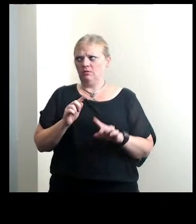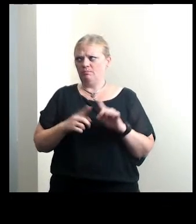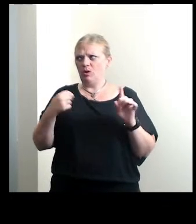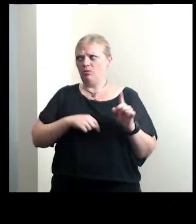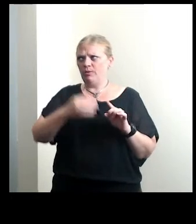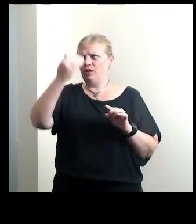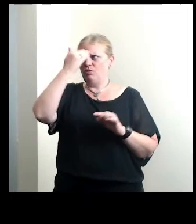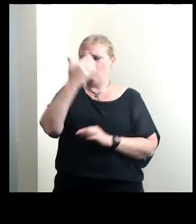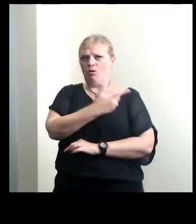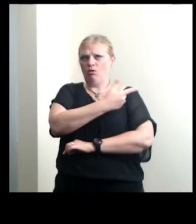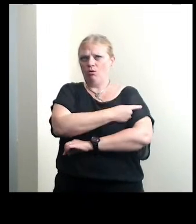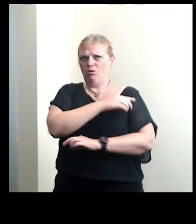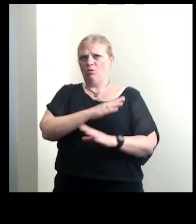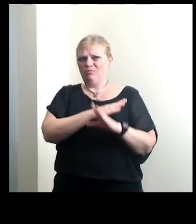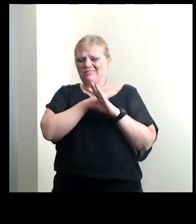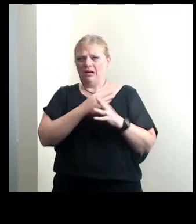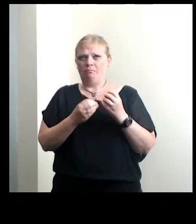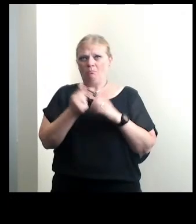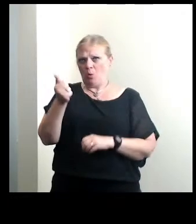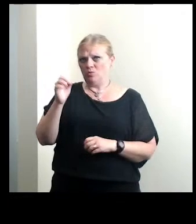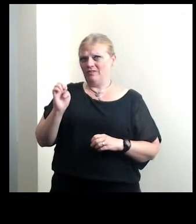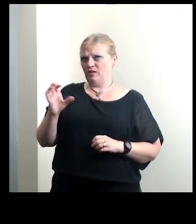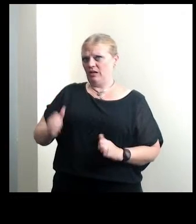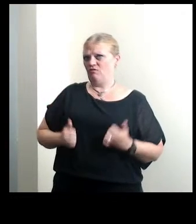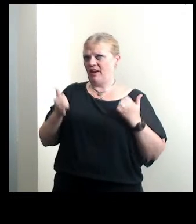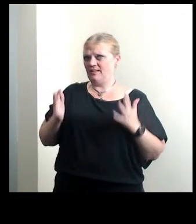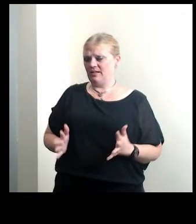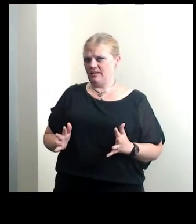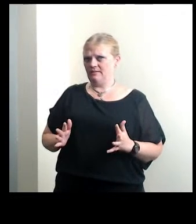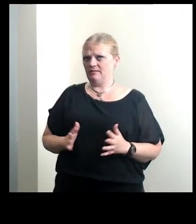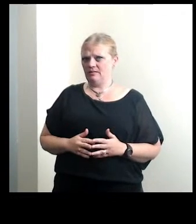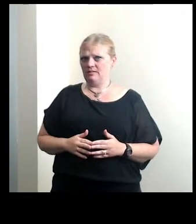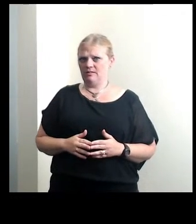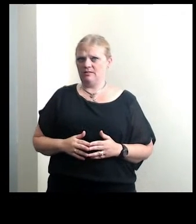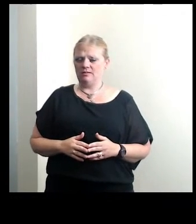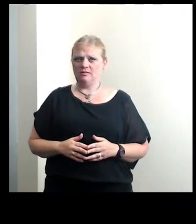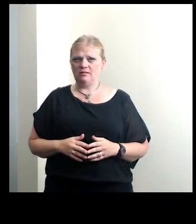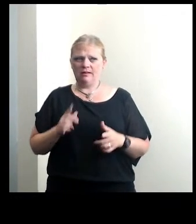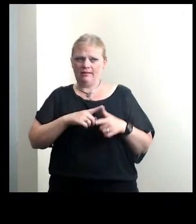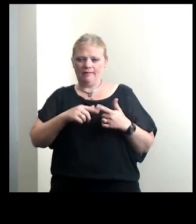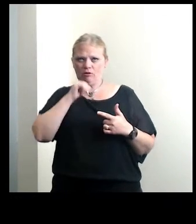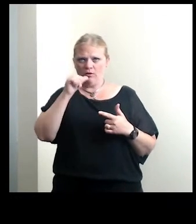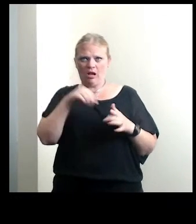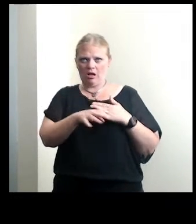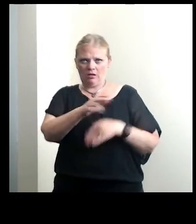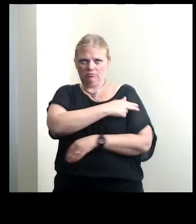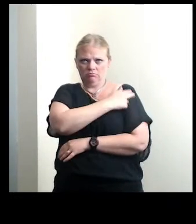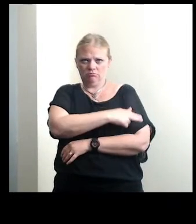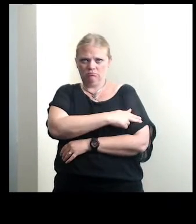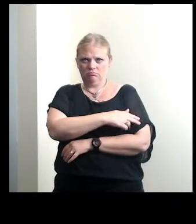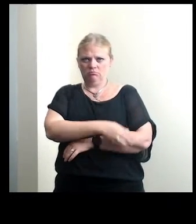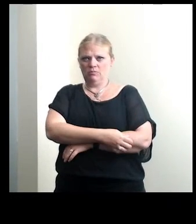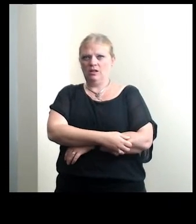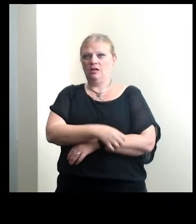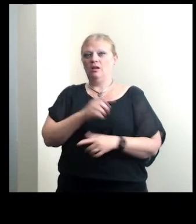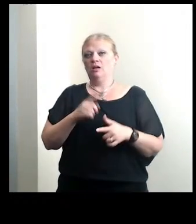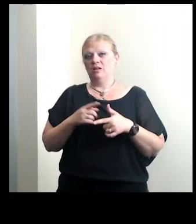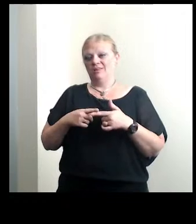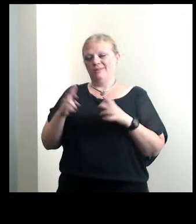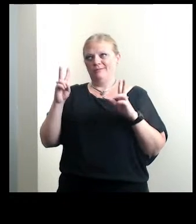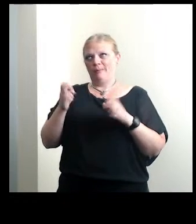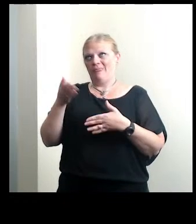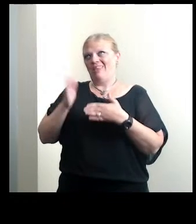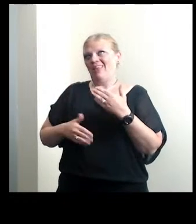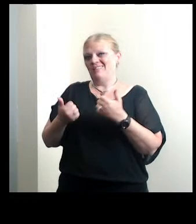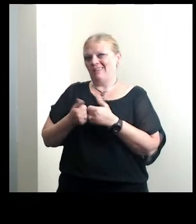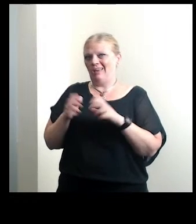COVID vaccine is protecting most of Erie County residents who've been vaccinated from getting hospitalized. And then the end game, which is very sad with